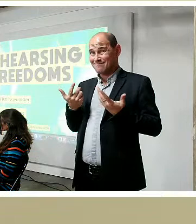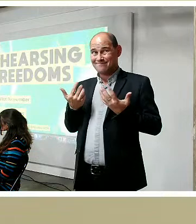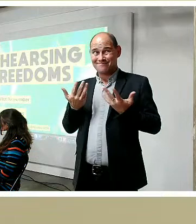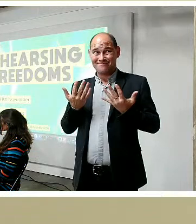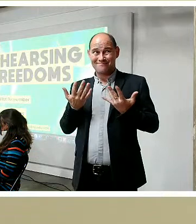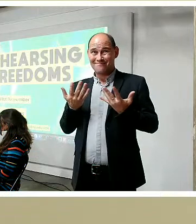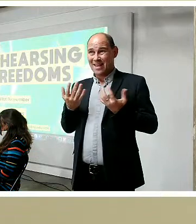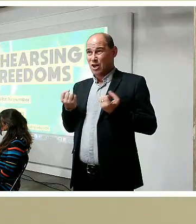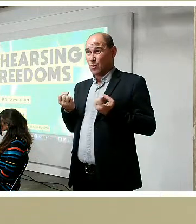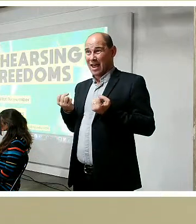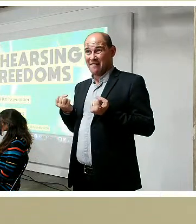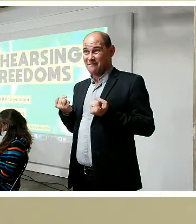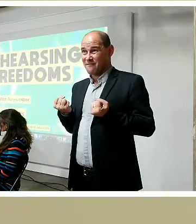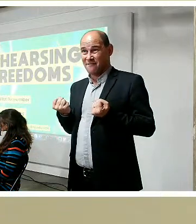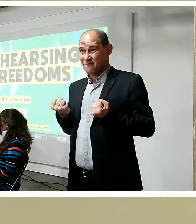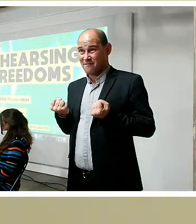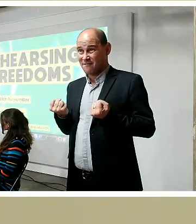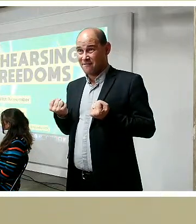I don't have it.